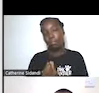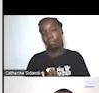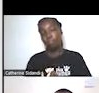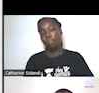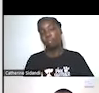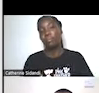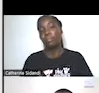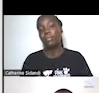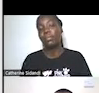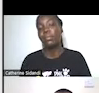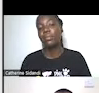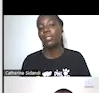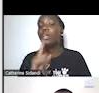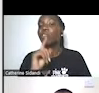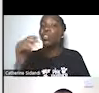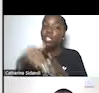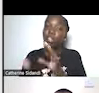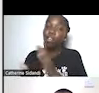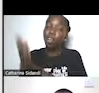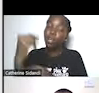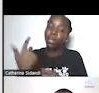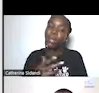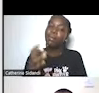on the table. In God we trust. We don't